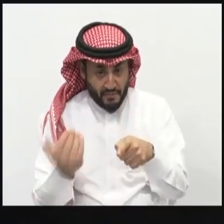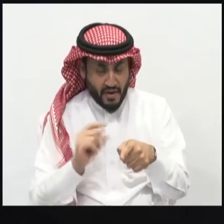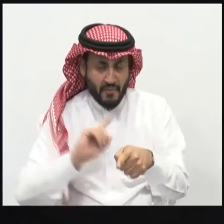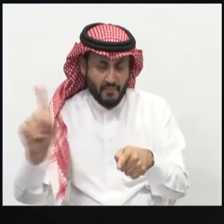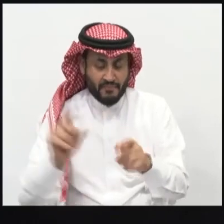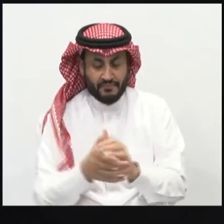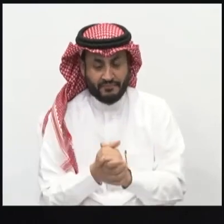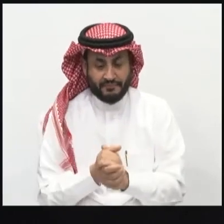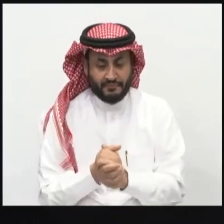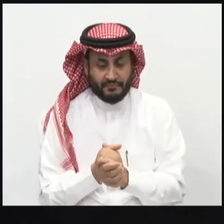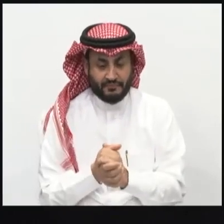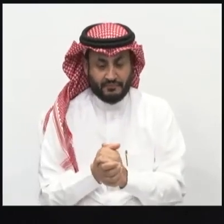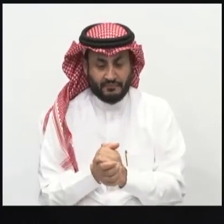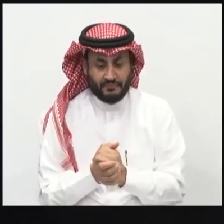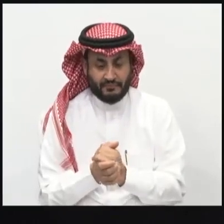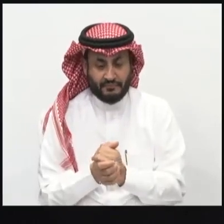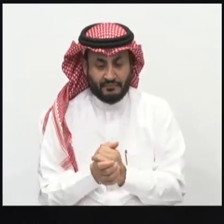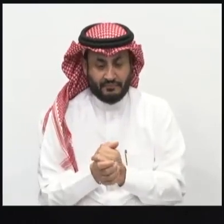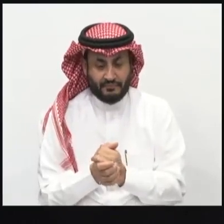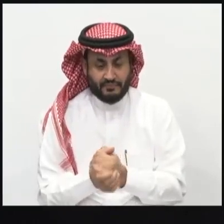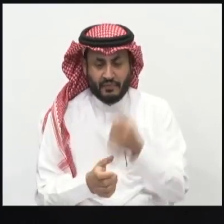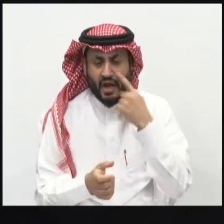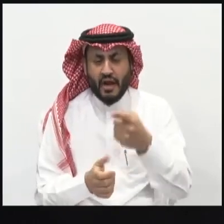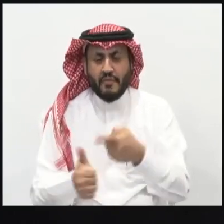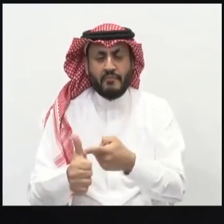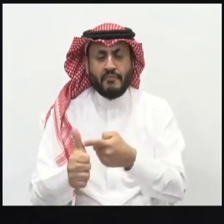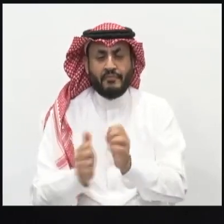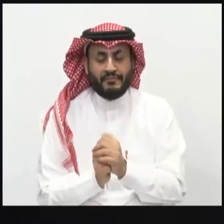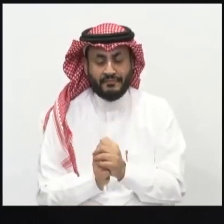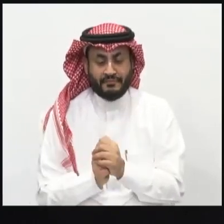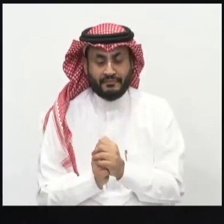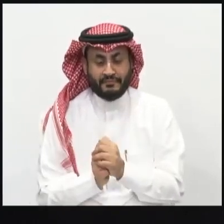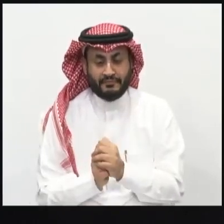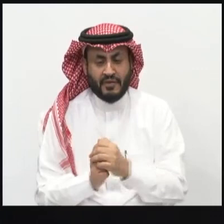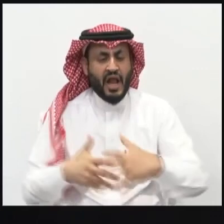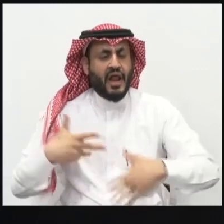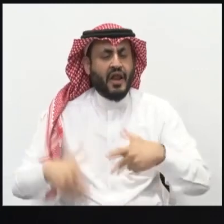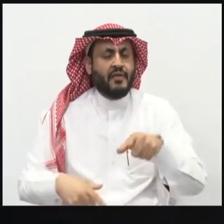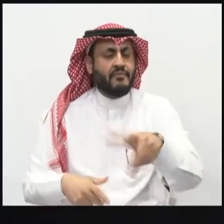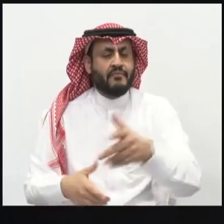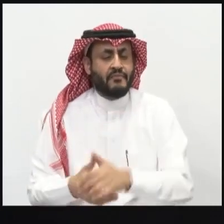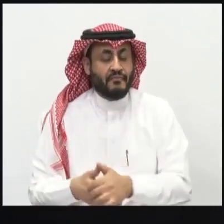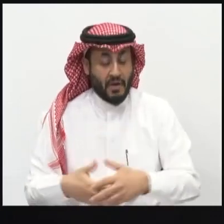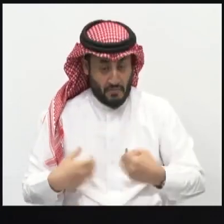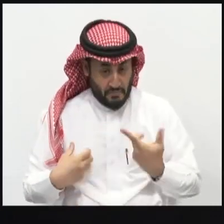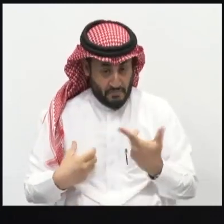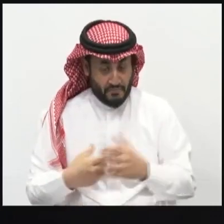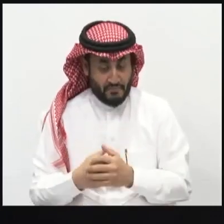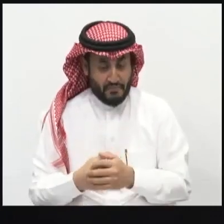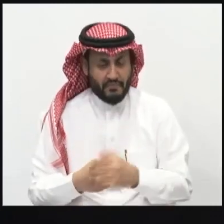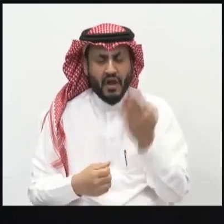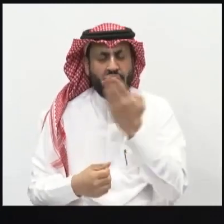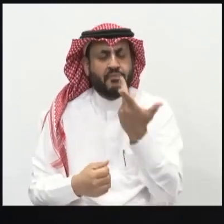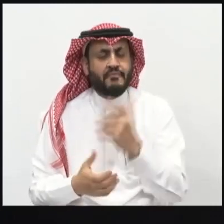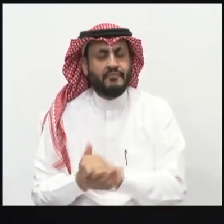and far. Okay, show me a thumbs up. How are you feeling about yourself? How was the